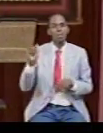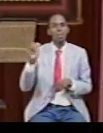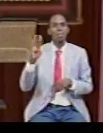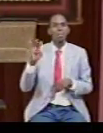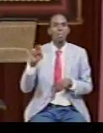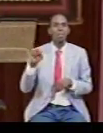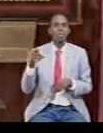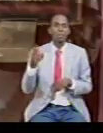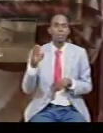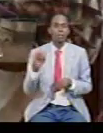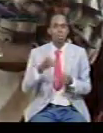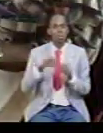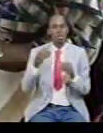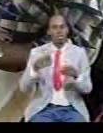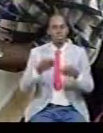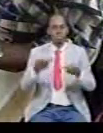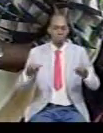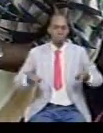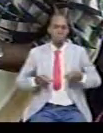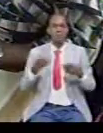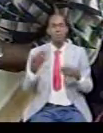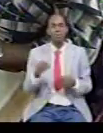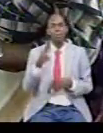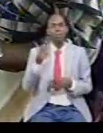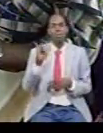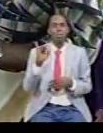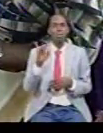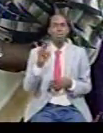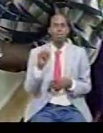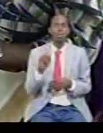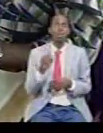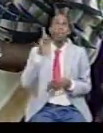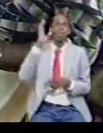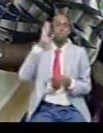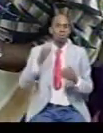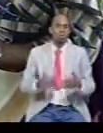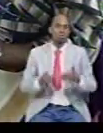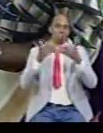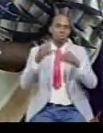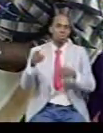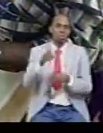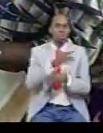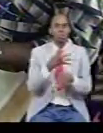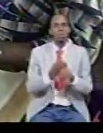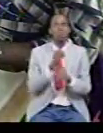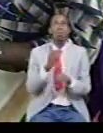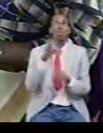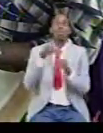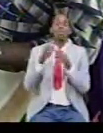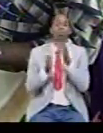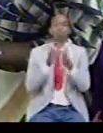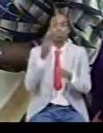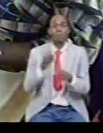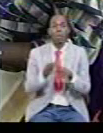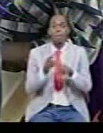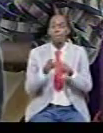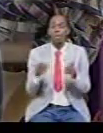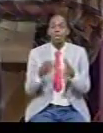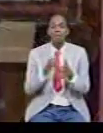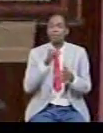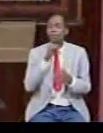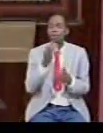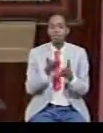He will promote you. He will lift you up. But it is not by compromising. It is